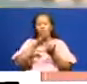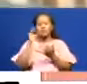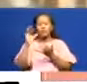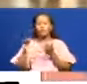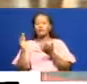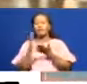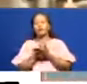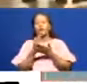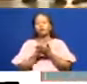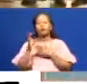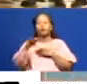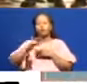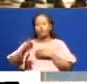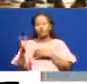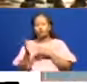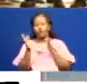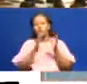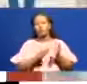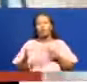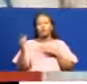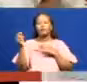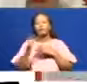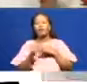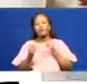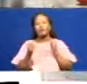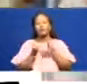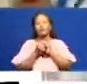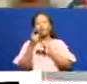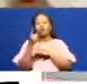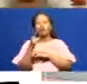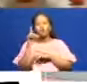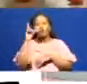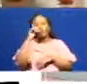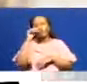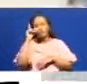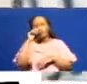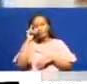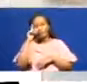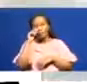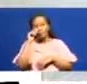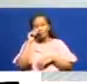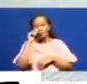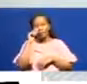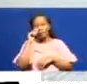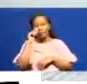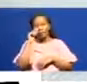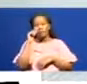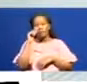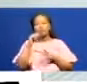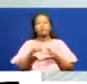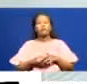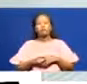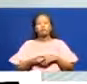kaunti itakayoandaliwa mwezi Novemba mjini Mombasa. Kingori Mwangi, Darubini Michezo.